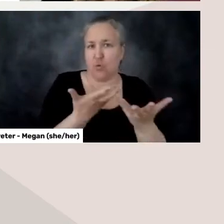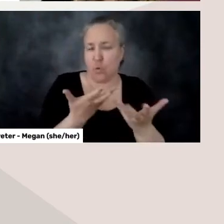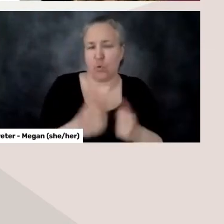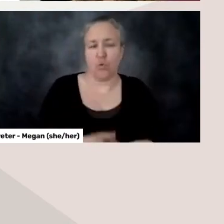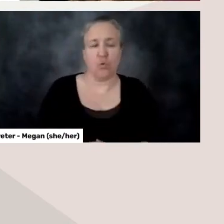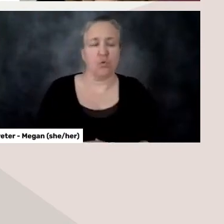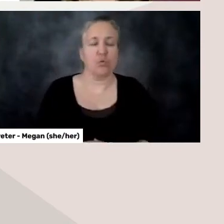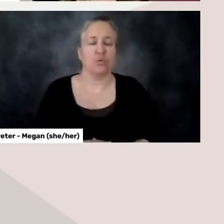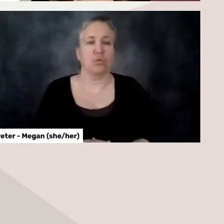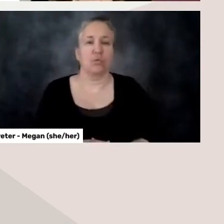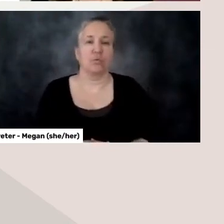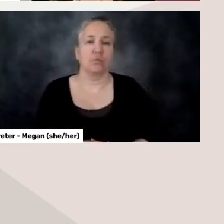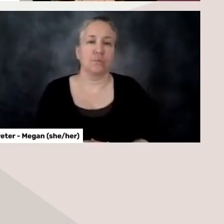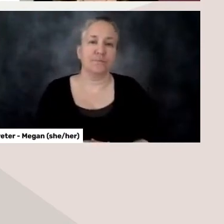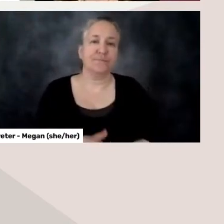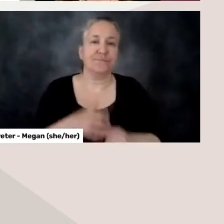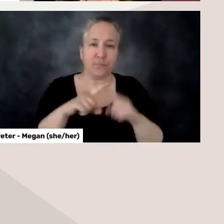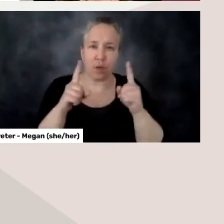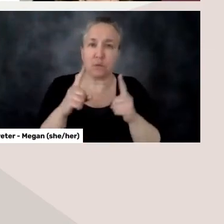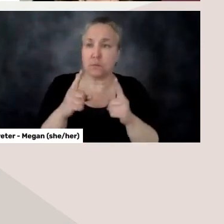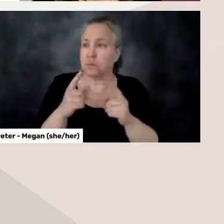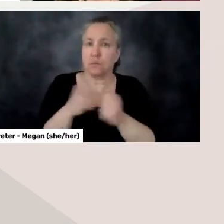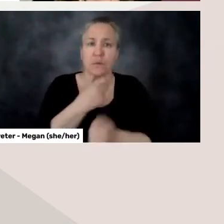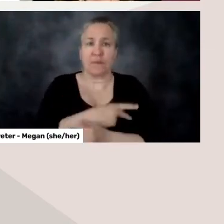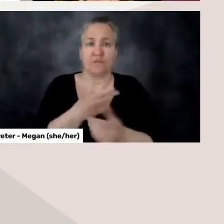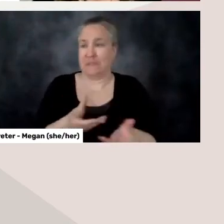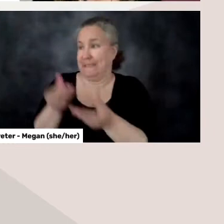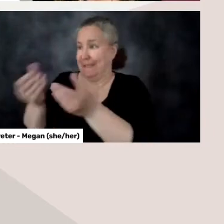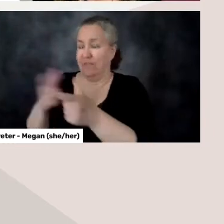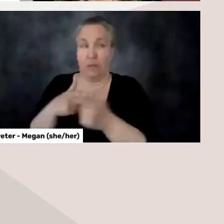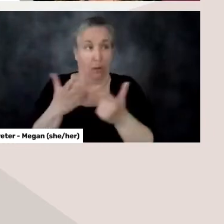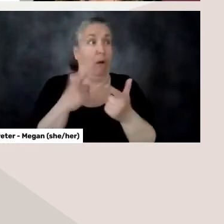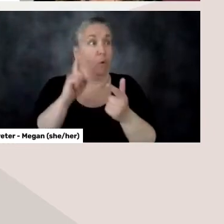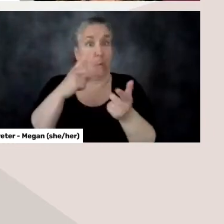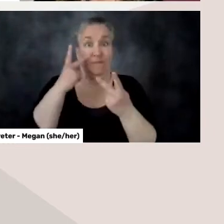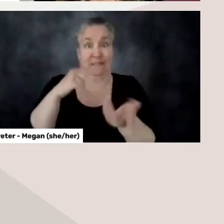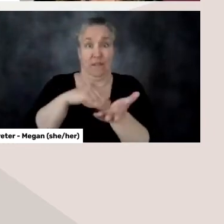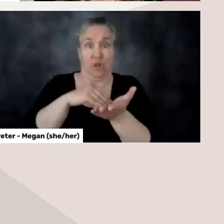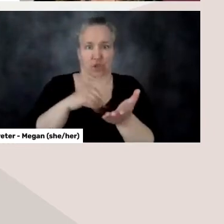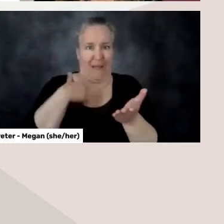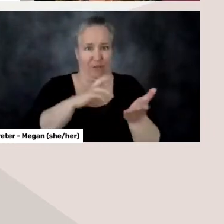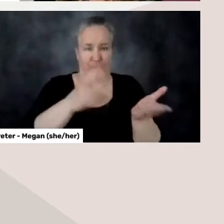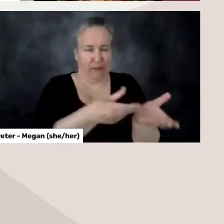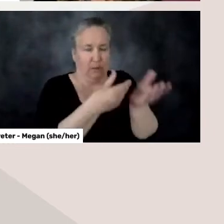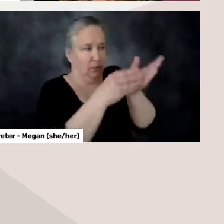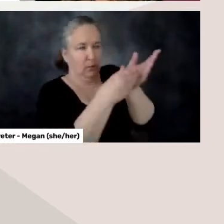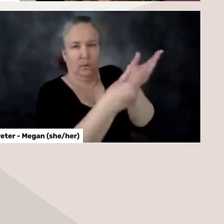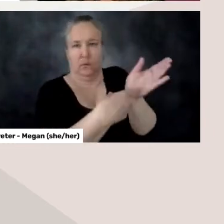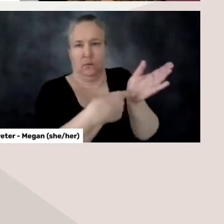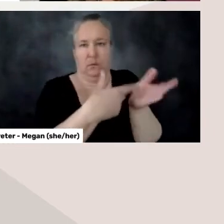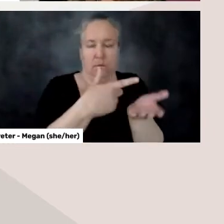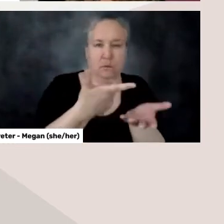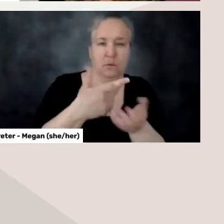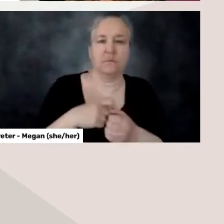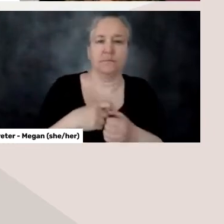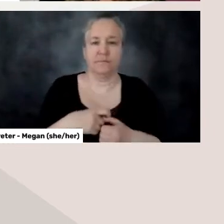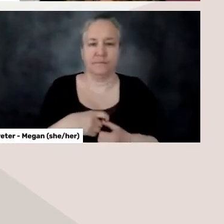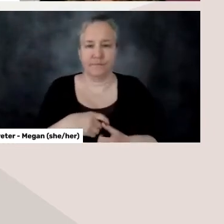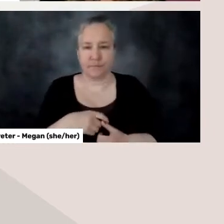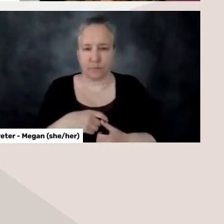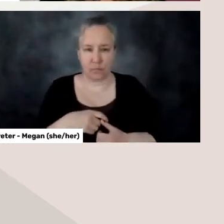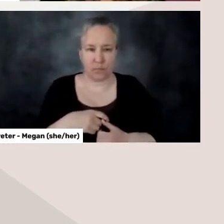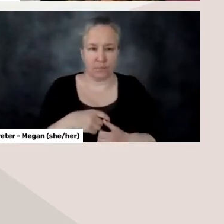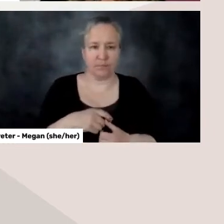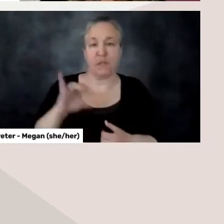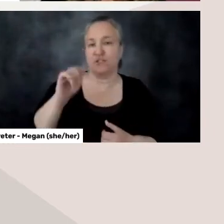But to take in with their patients. So that's a good question. Yeah, and we do have a lot of those resources, but since you